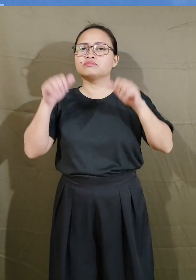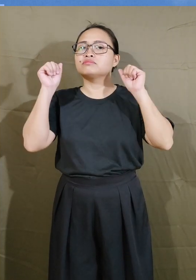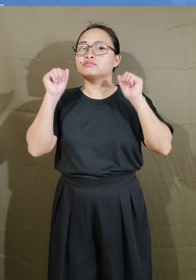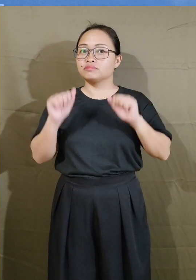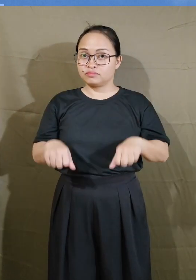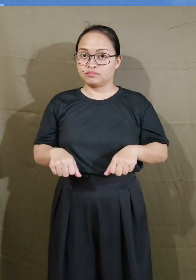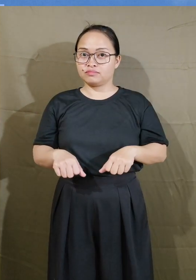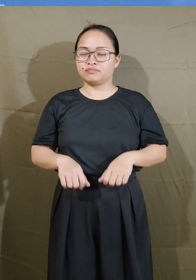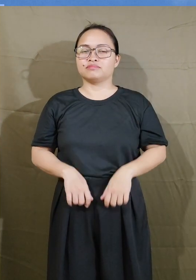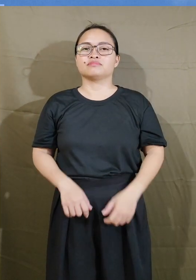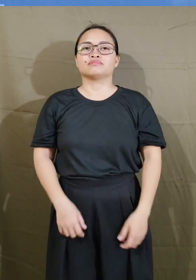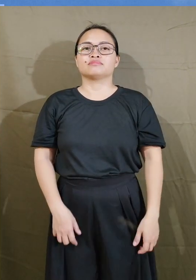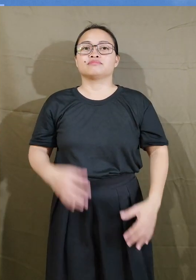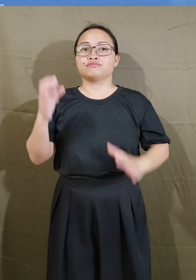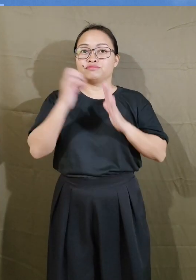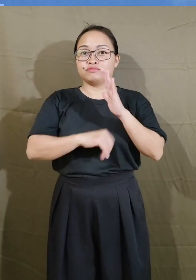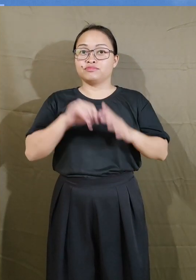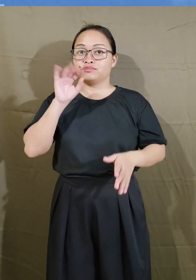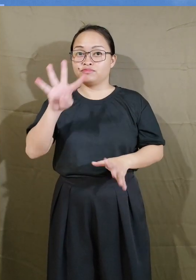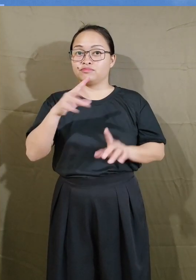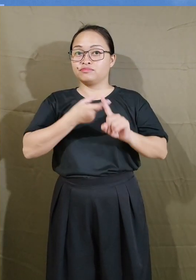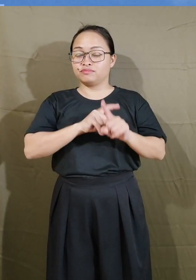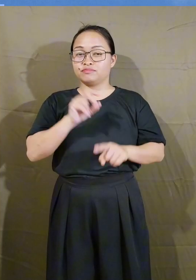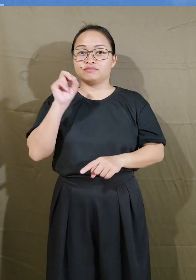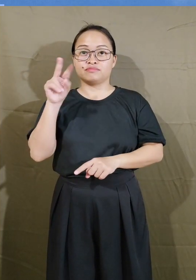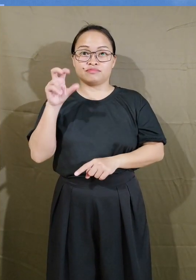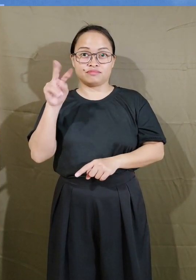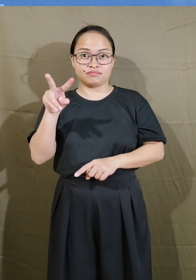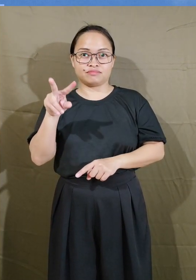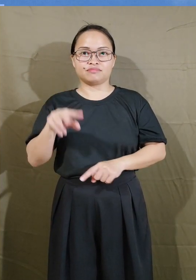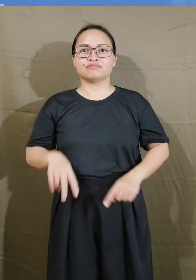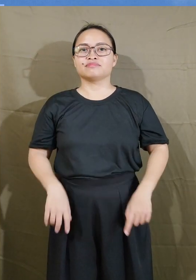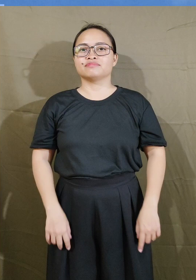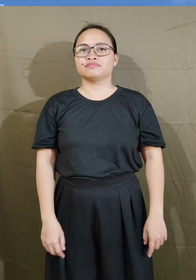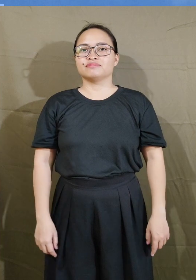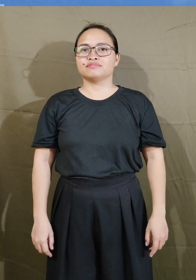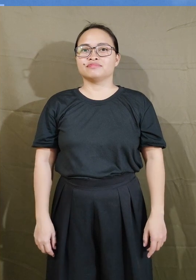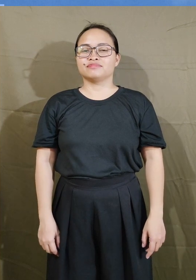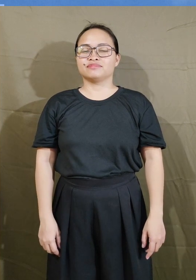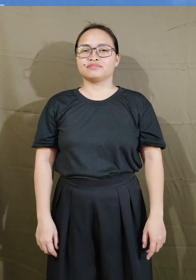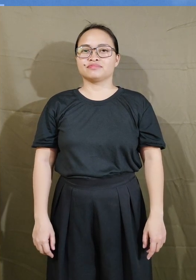Now we can subtract 4 from 12